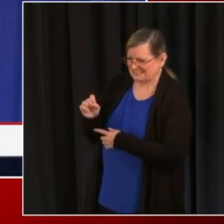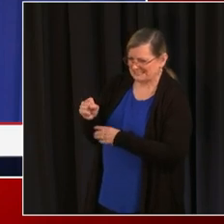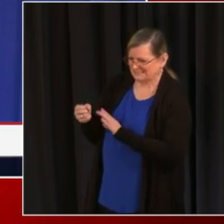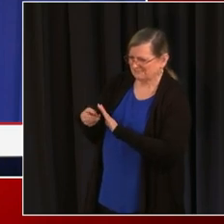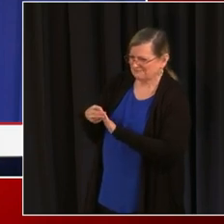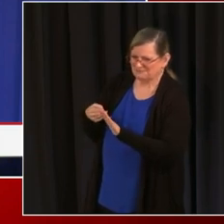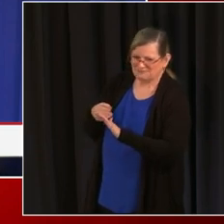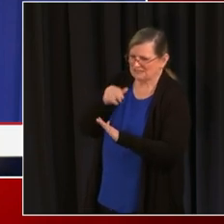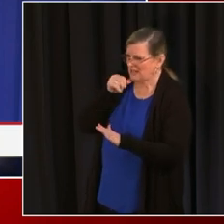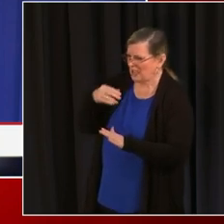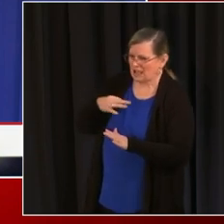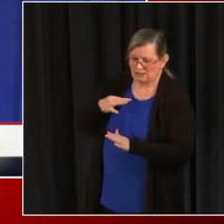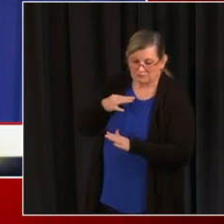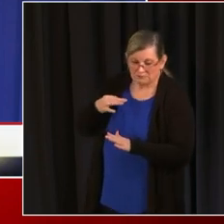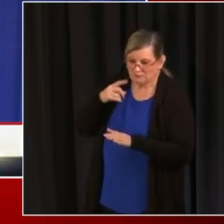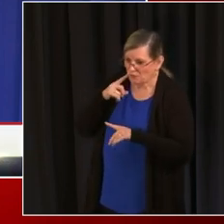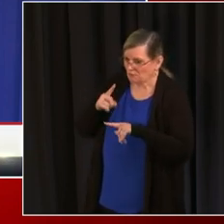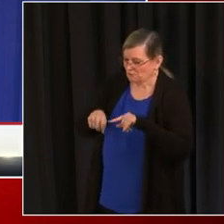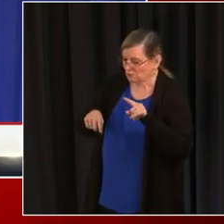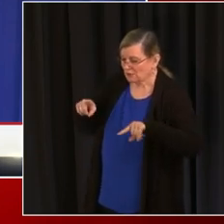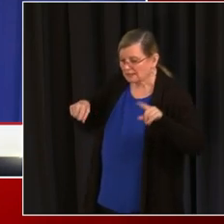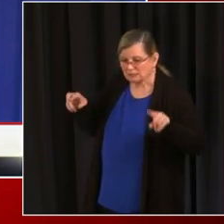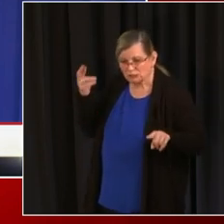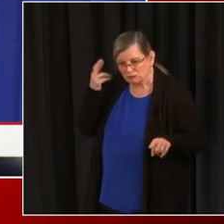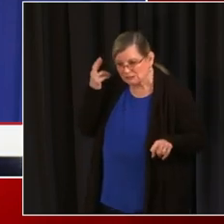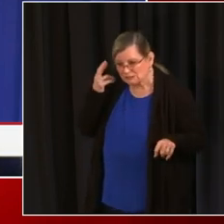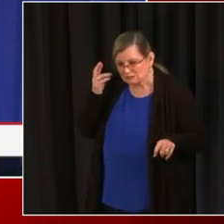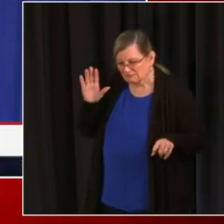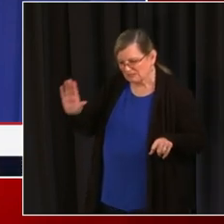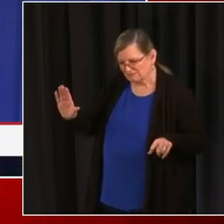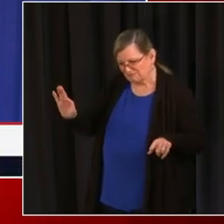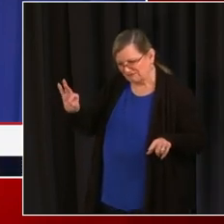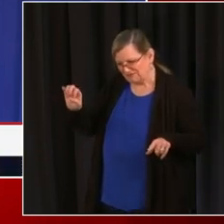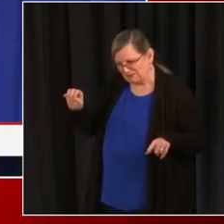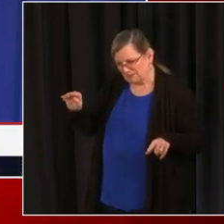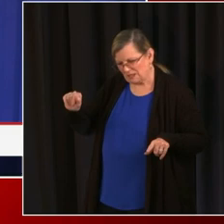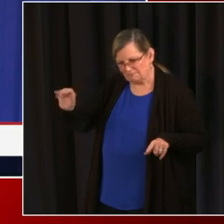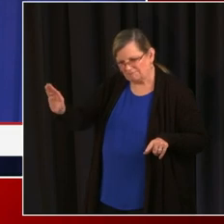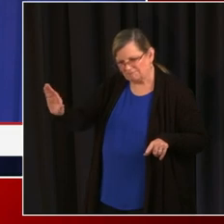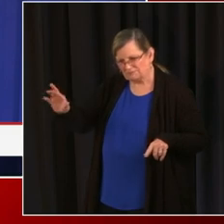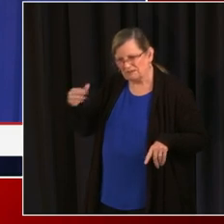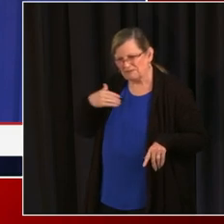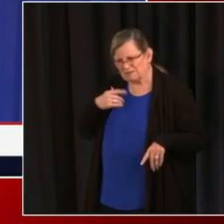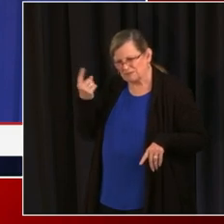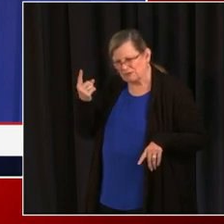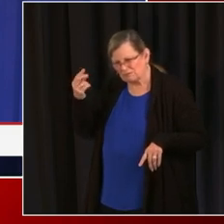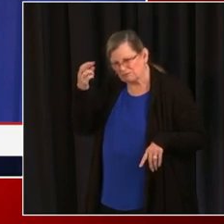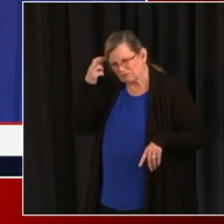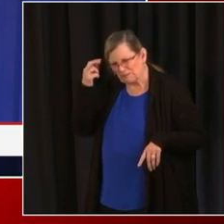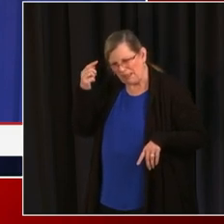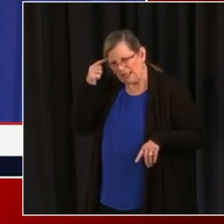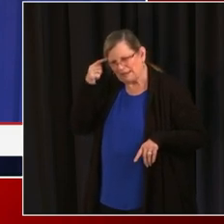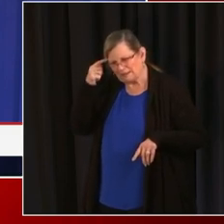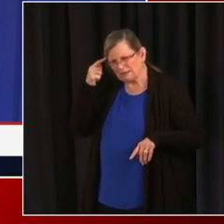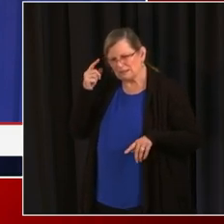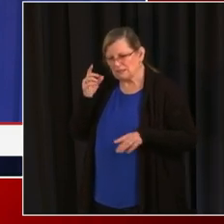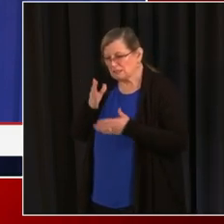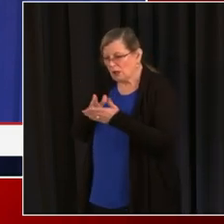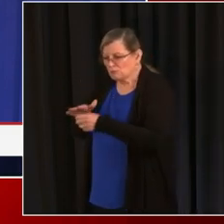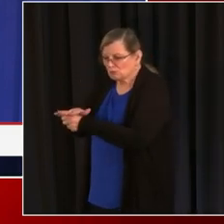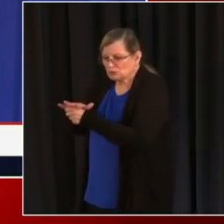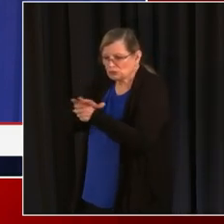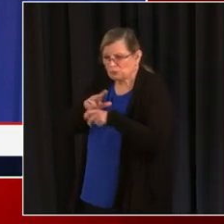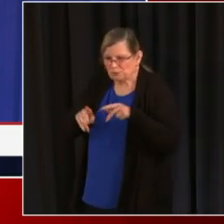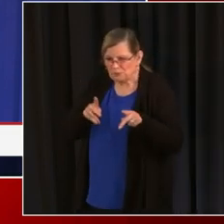ineligible for that program for a variety of reasons that FEMA has defined some of the jurisdictions population-wise,